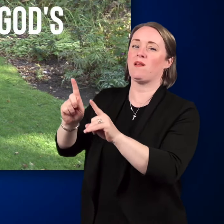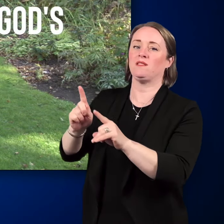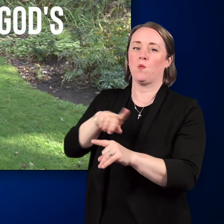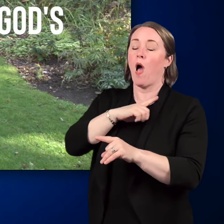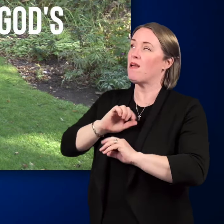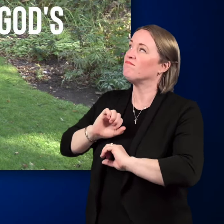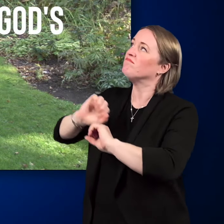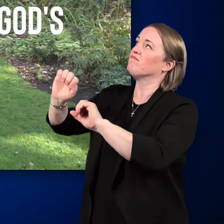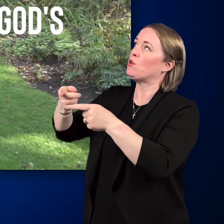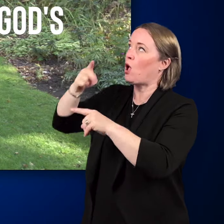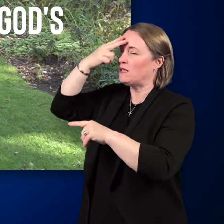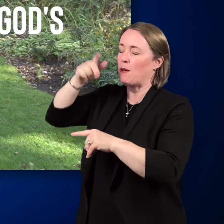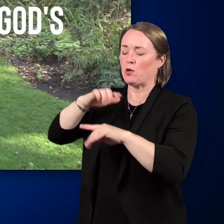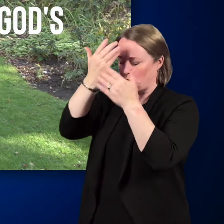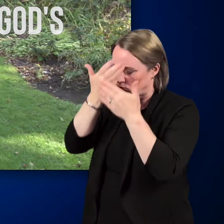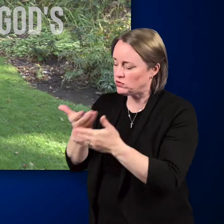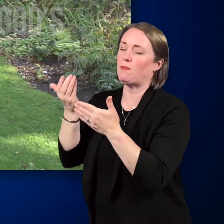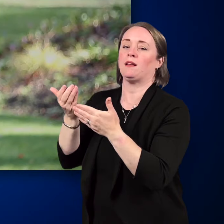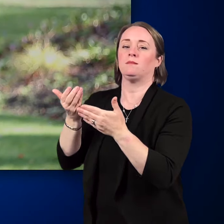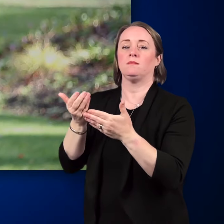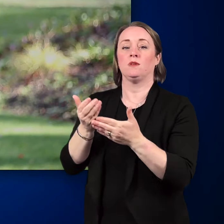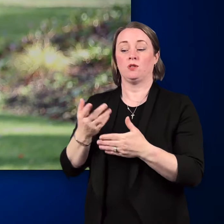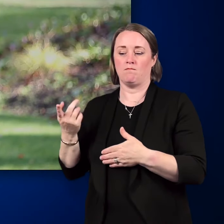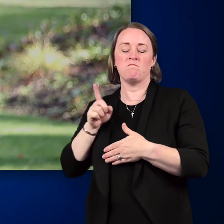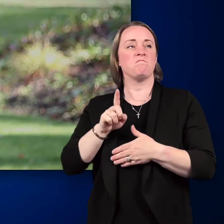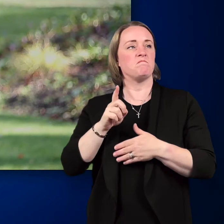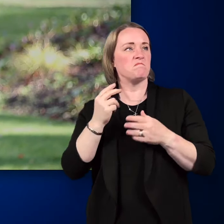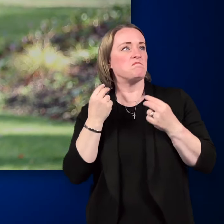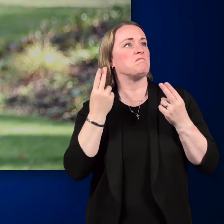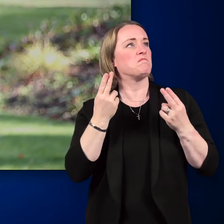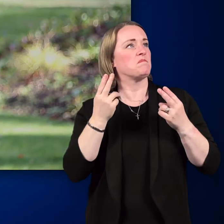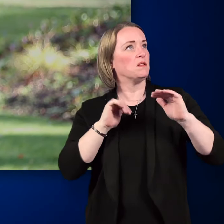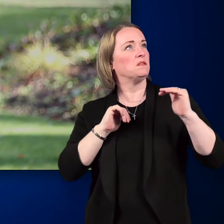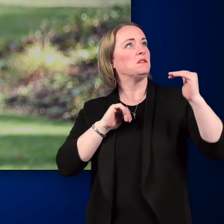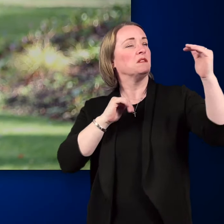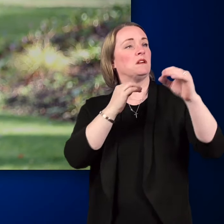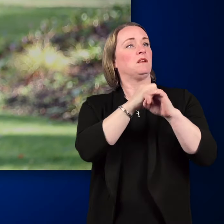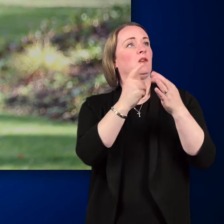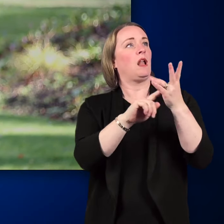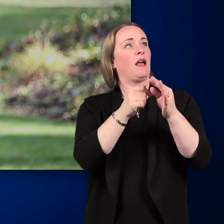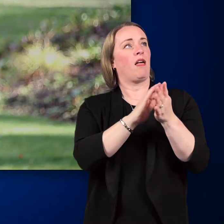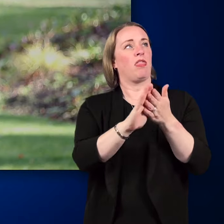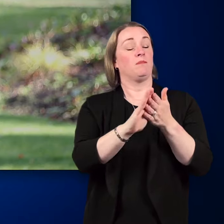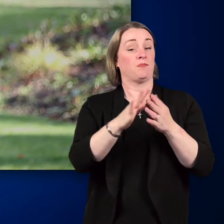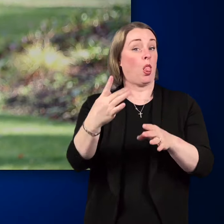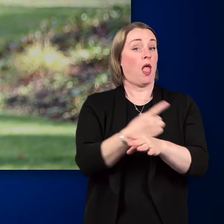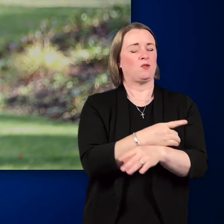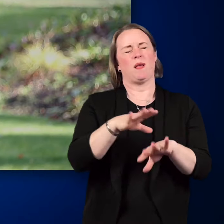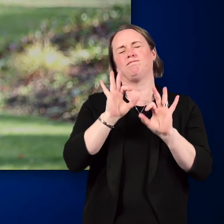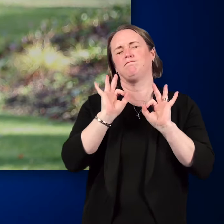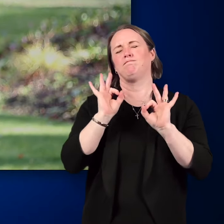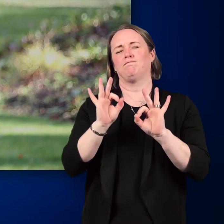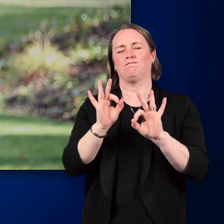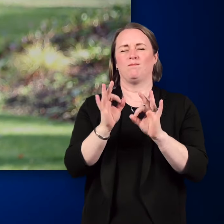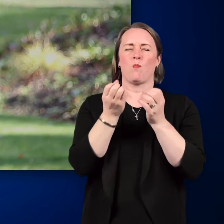God's name. David faces up to Goliath, and last week, so wonderfully told by the Cottingham